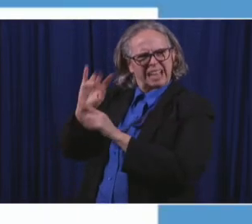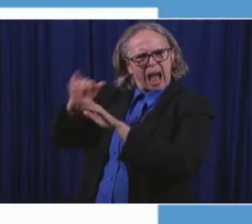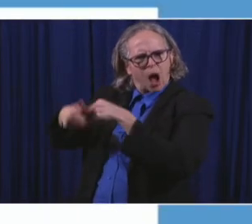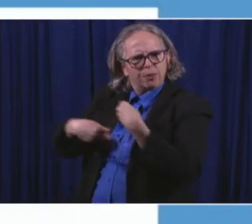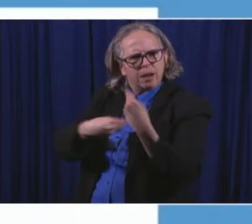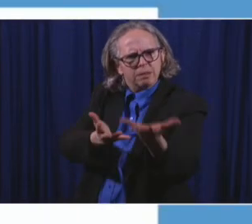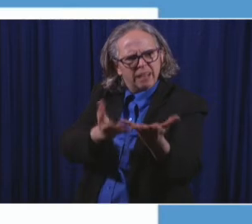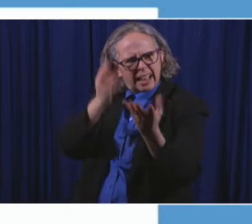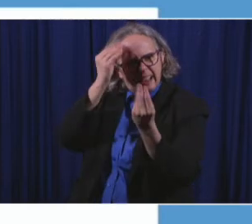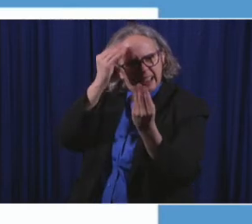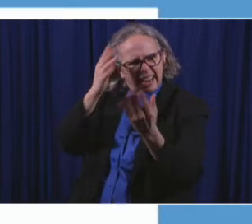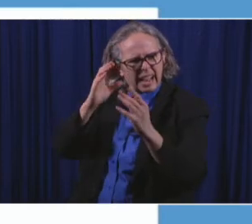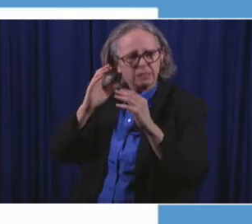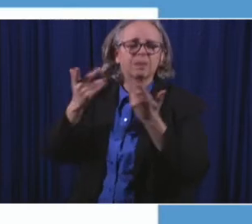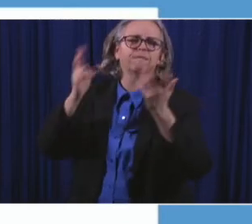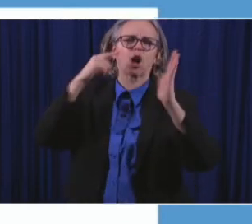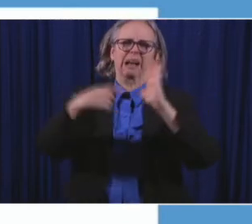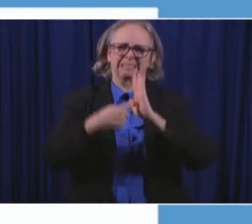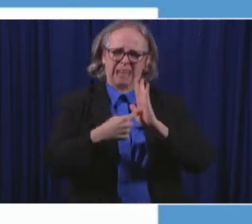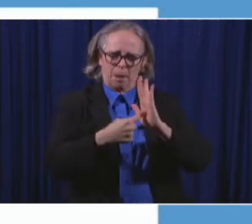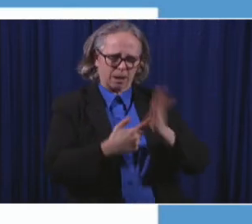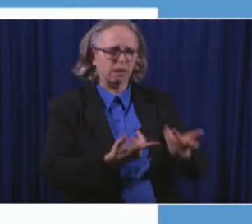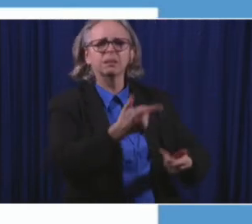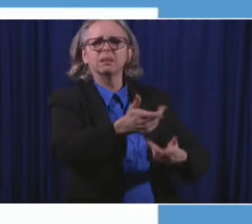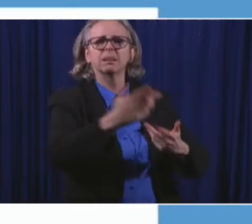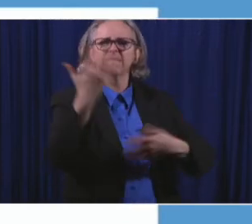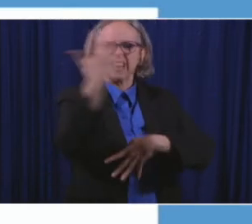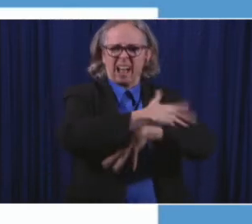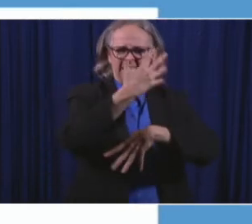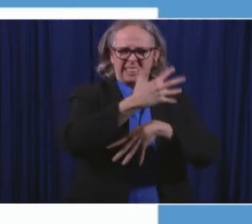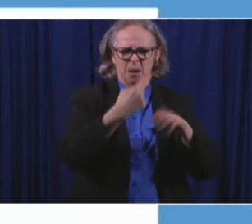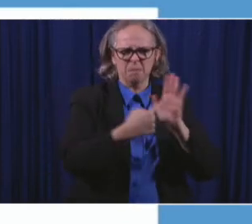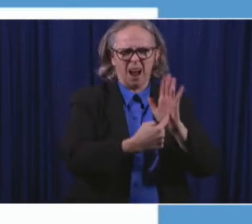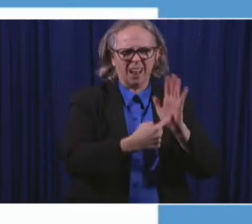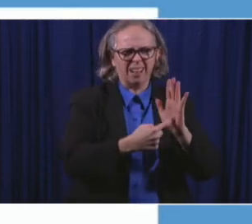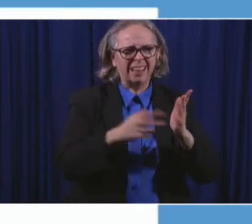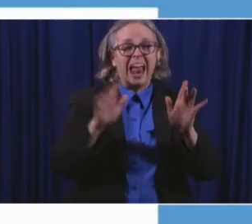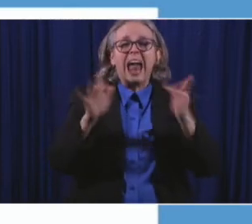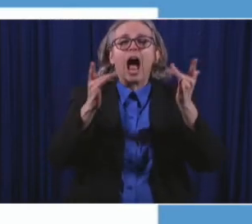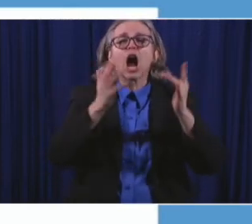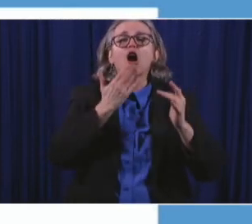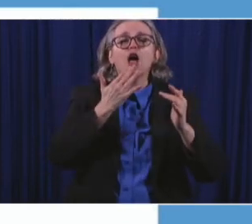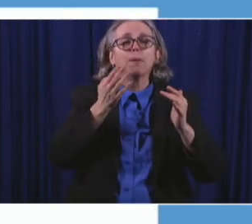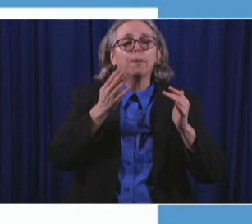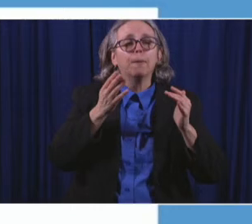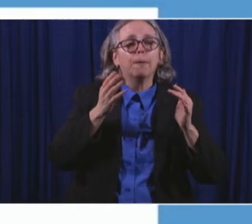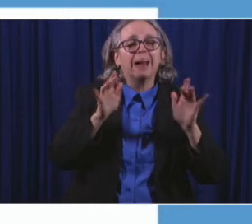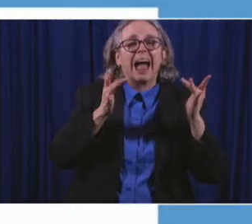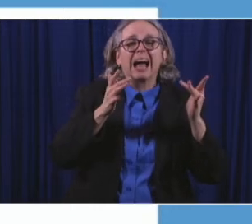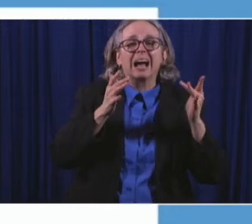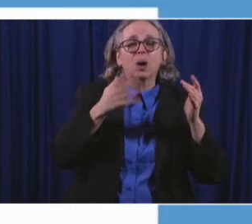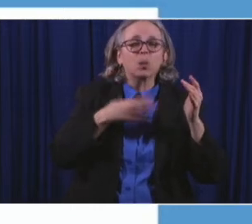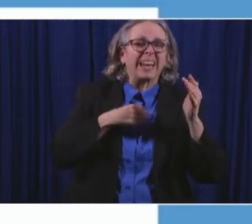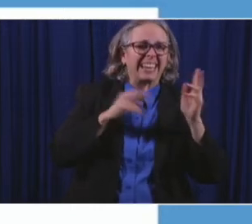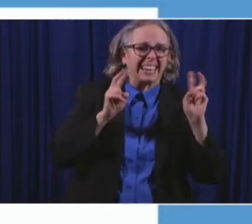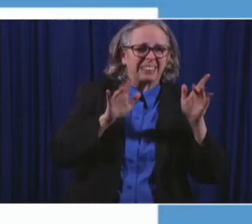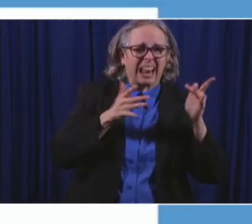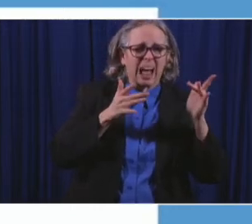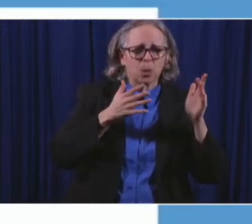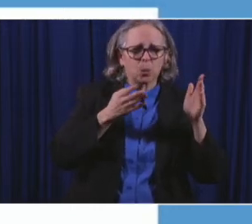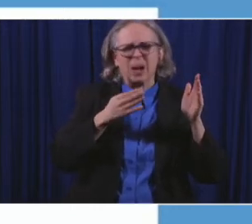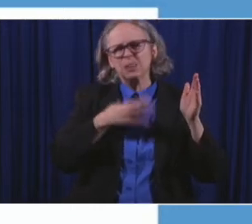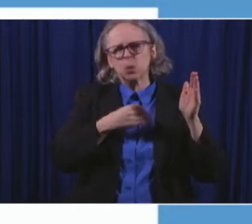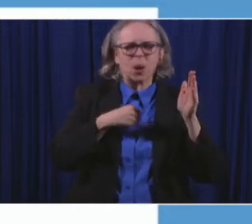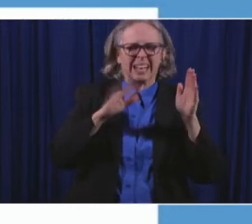These are the ones who are 5-day. This kind of a lightest kind of vanilla color there.